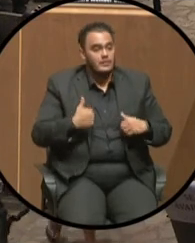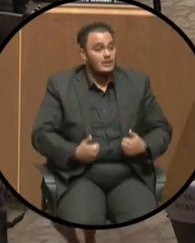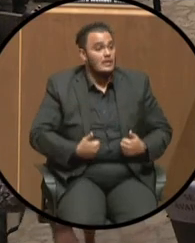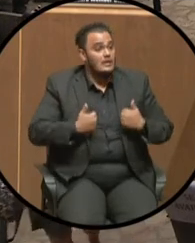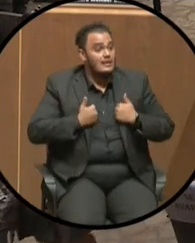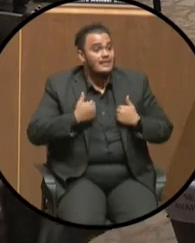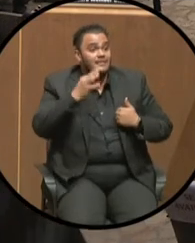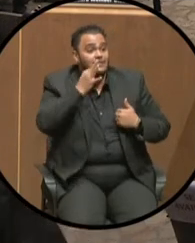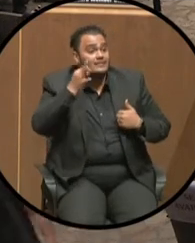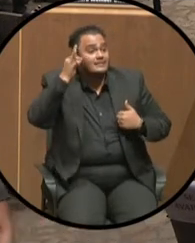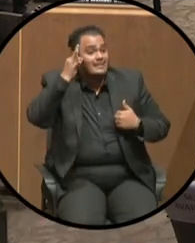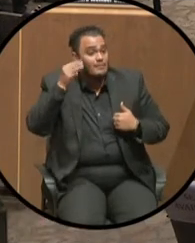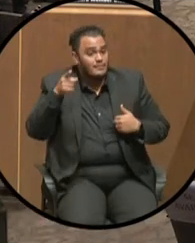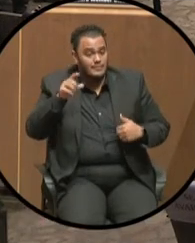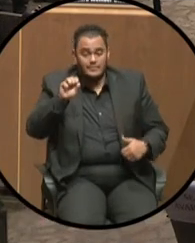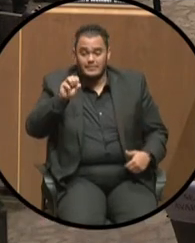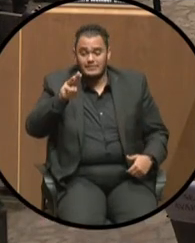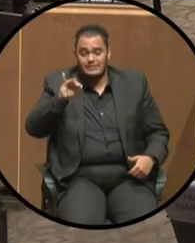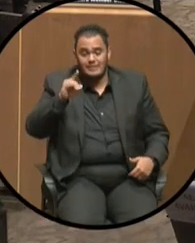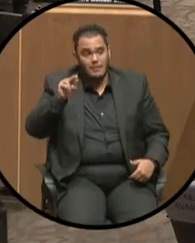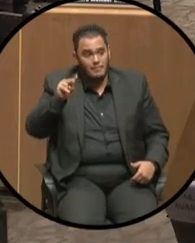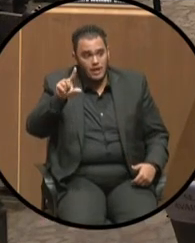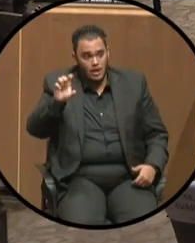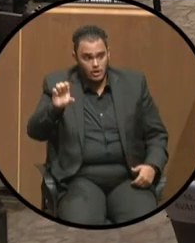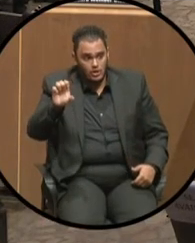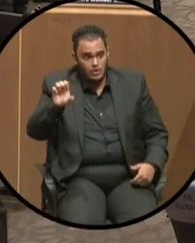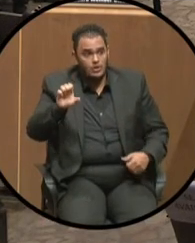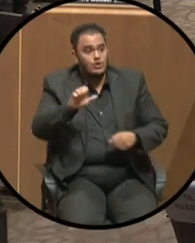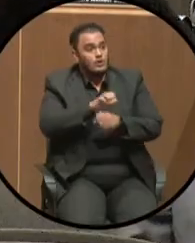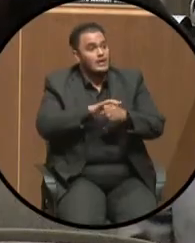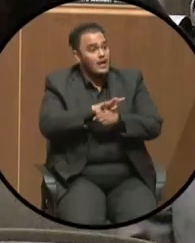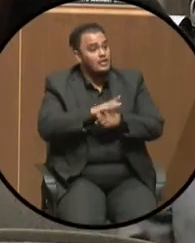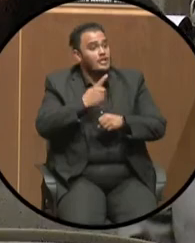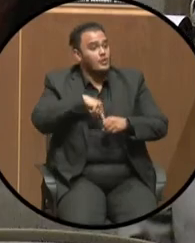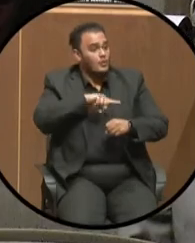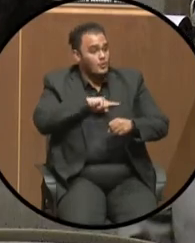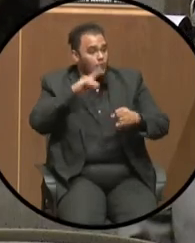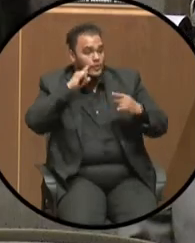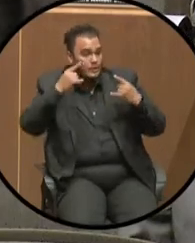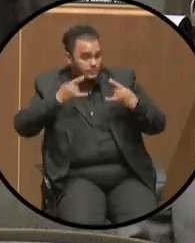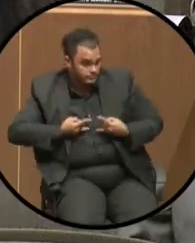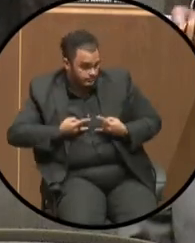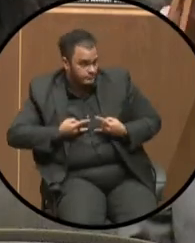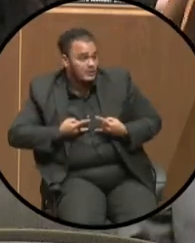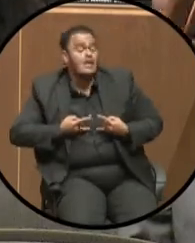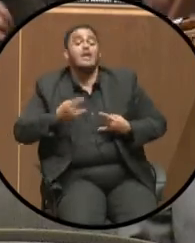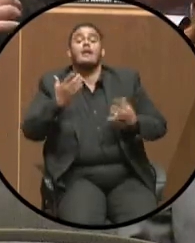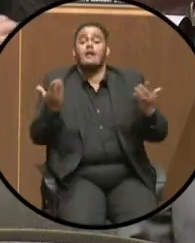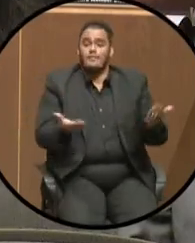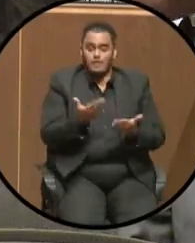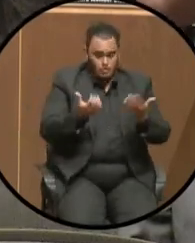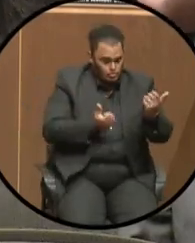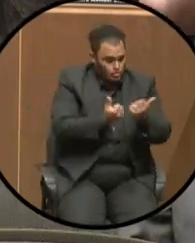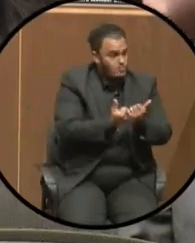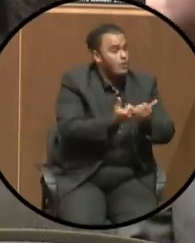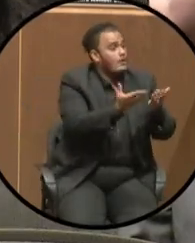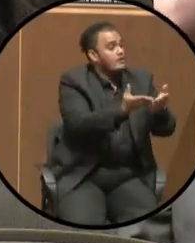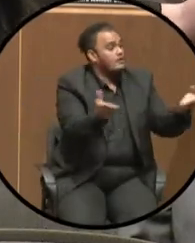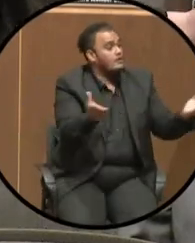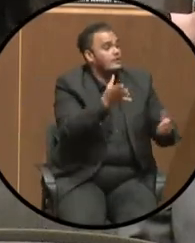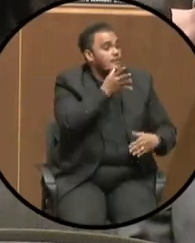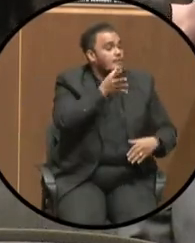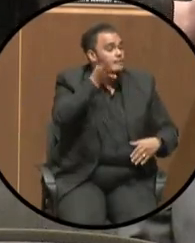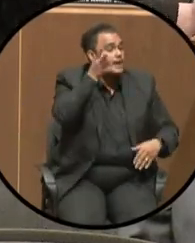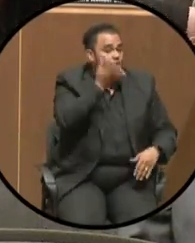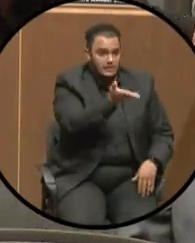County resident, but we have removed our mask policy, and I'm here to support these parents. And because what you guys do in Orange